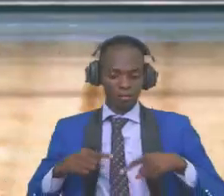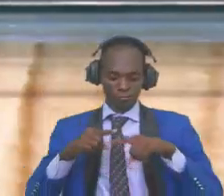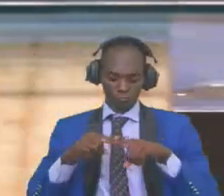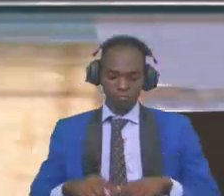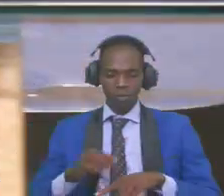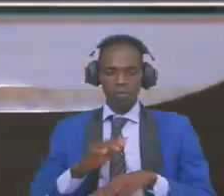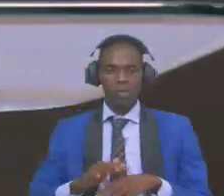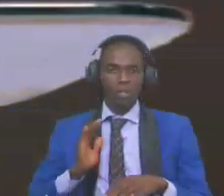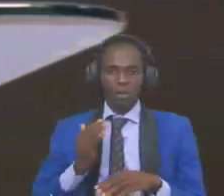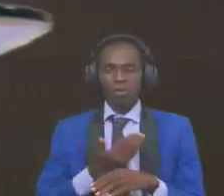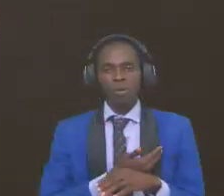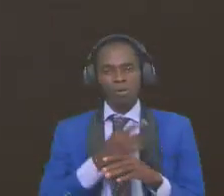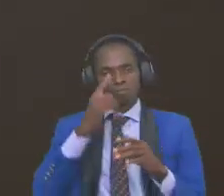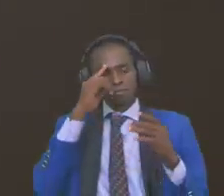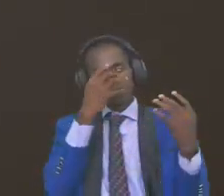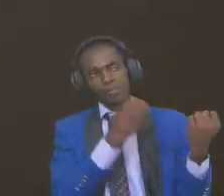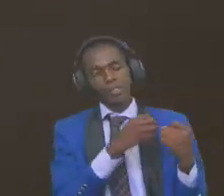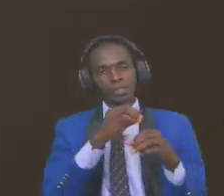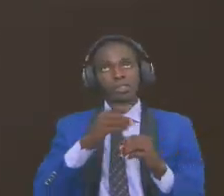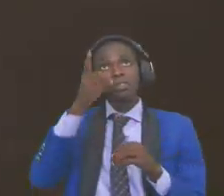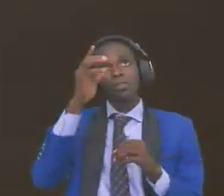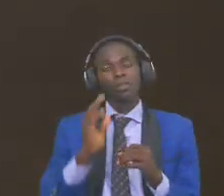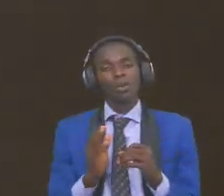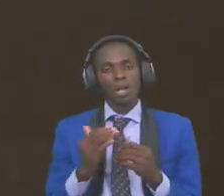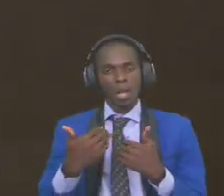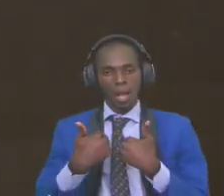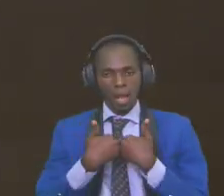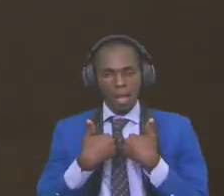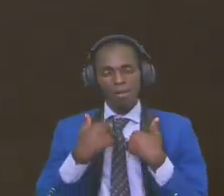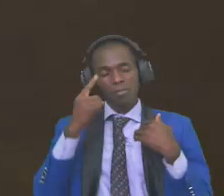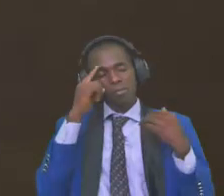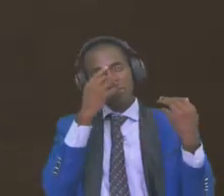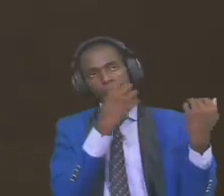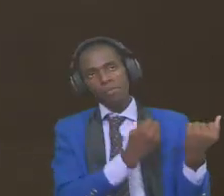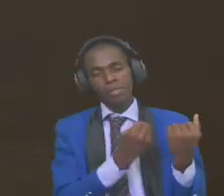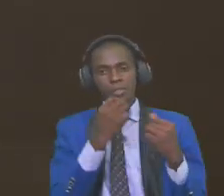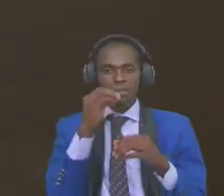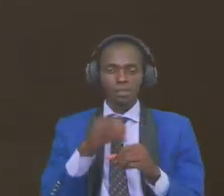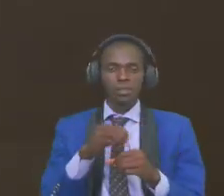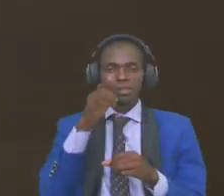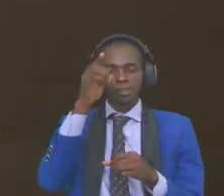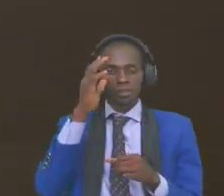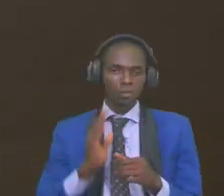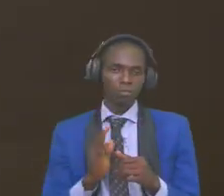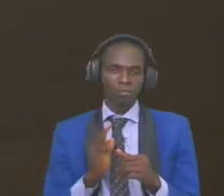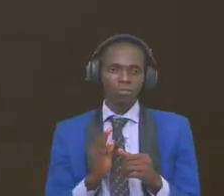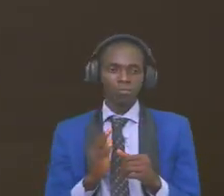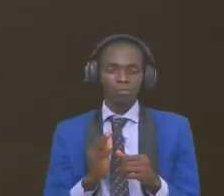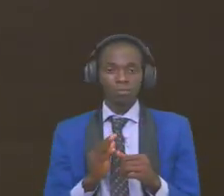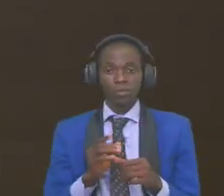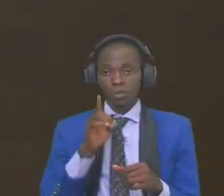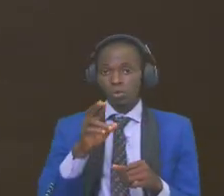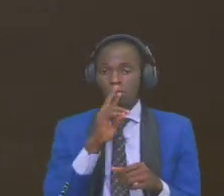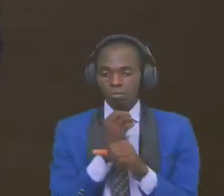our faith in God. Have faith in God. Our life depends on faith. You